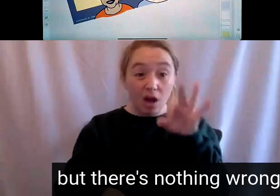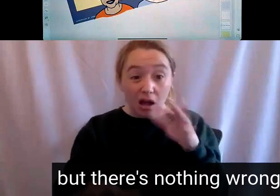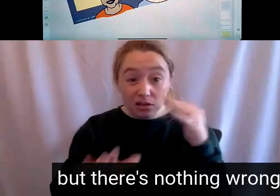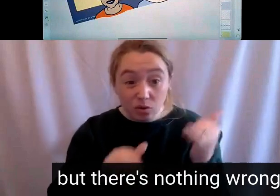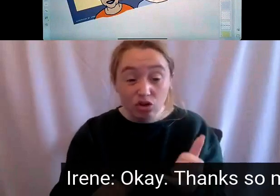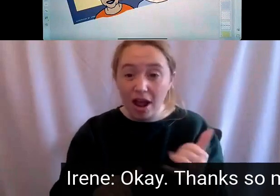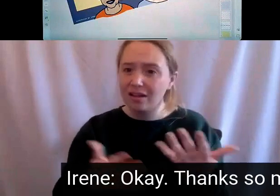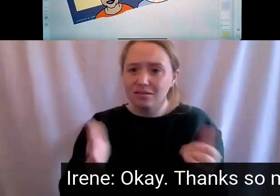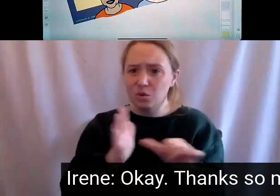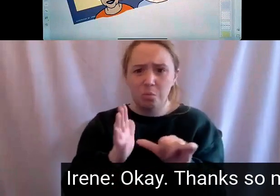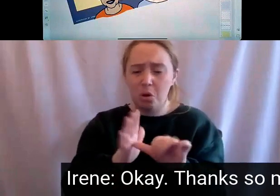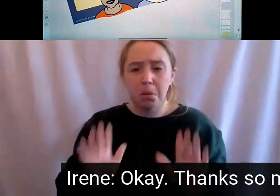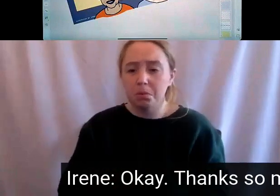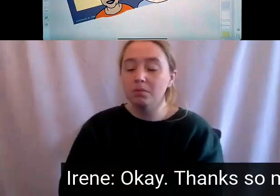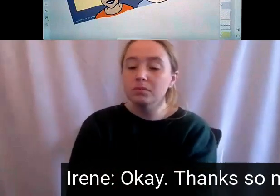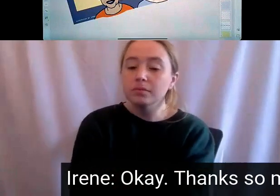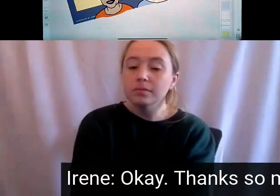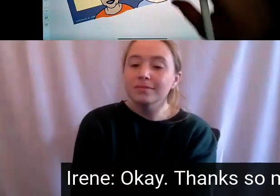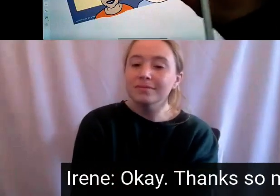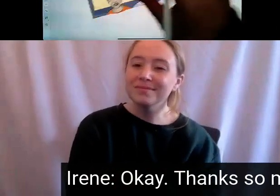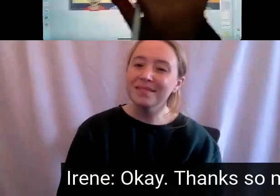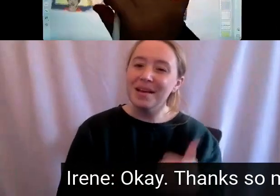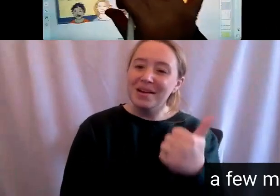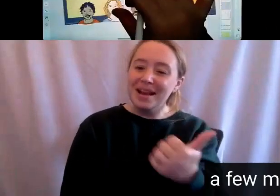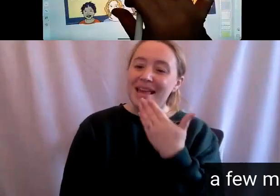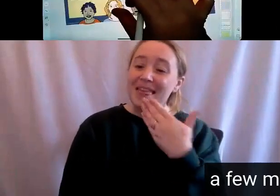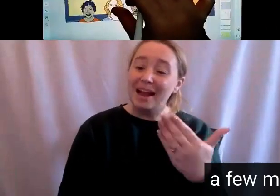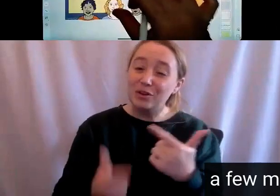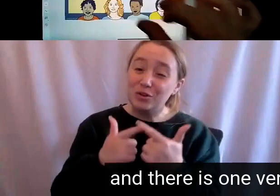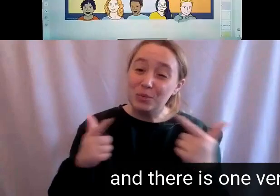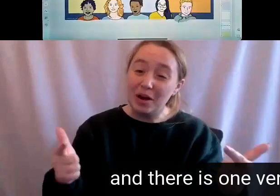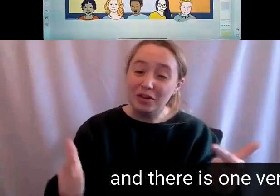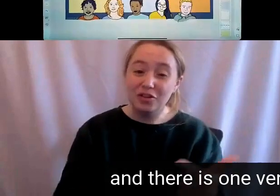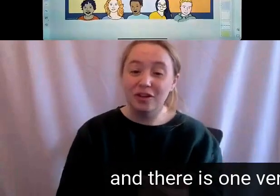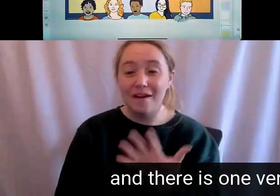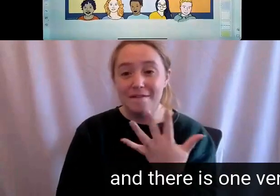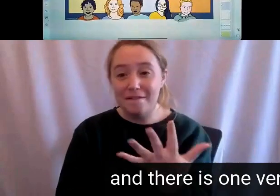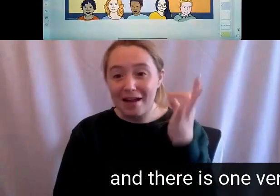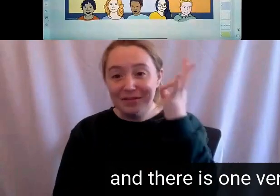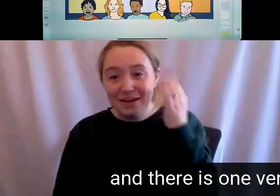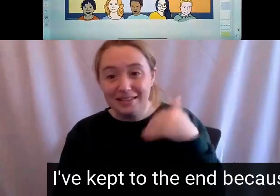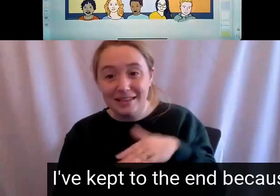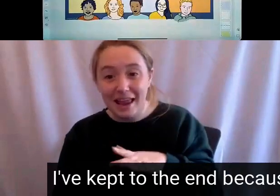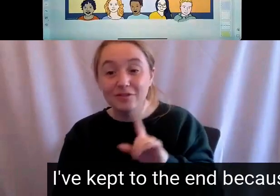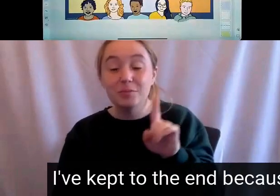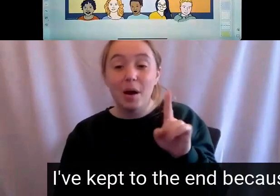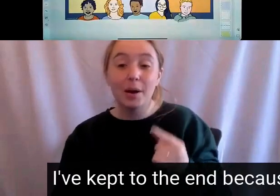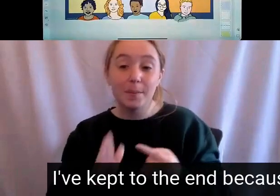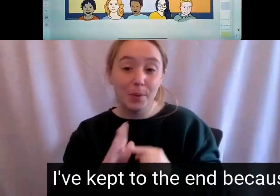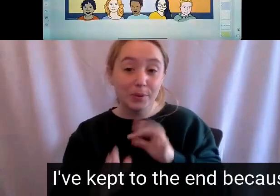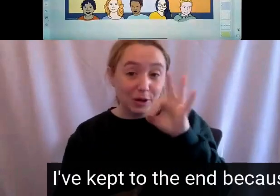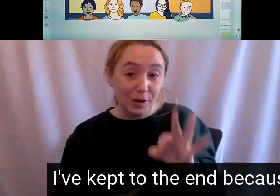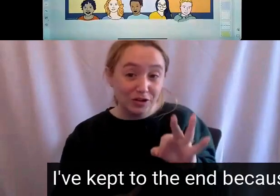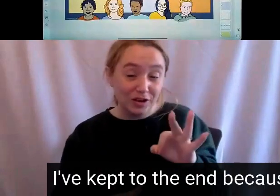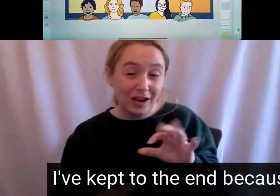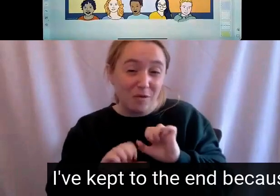check. Okay, thanks so much, Jenny. And we've got a few minutes left, and there is one very important question that I've kept to